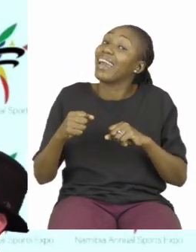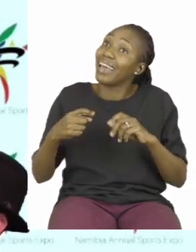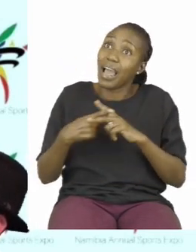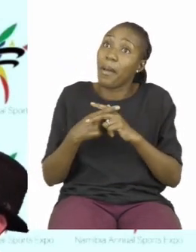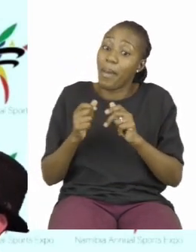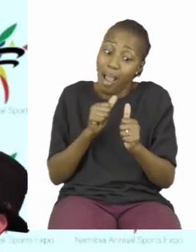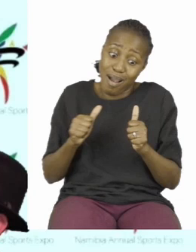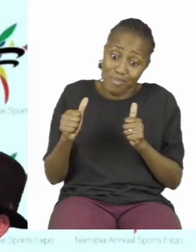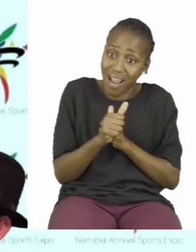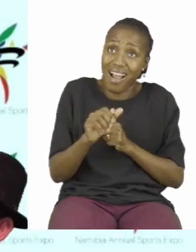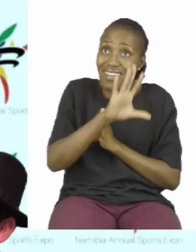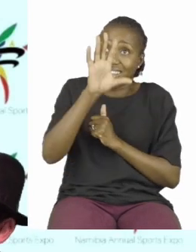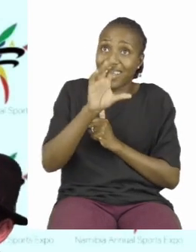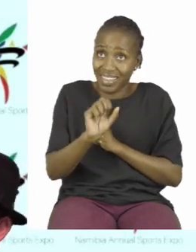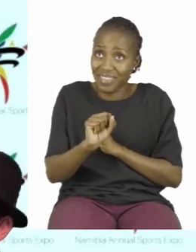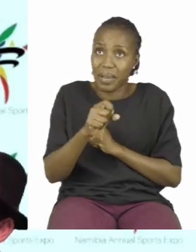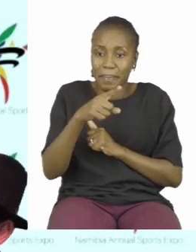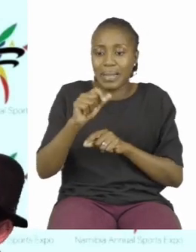reach. Yes.